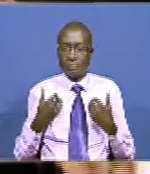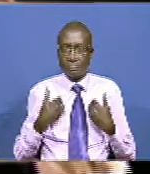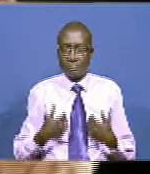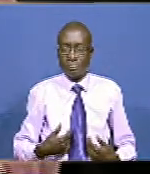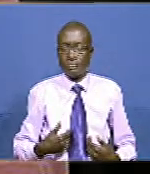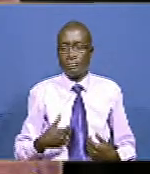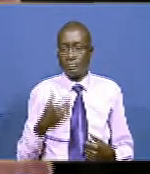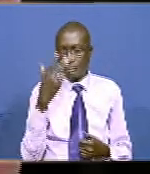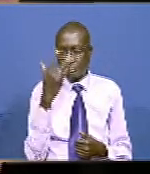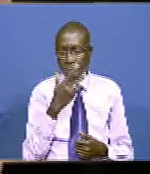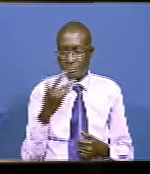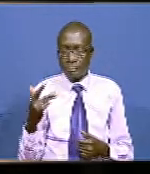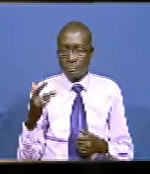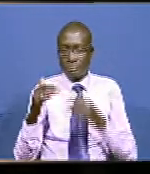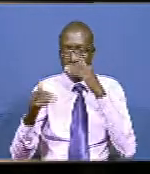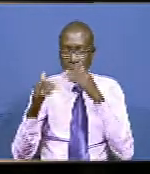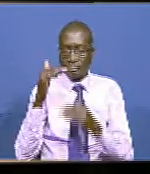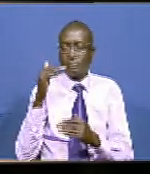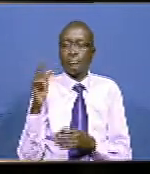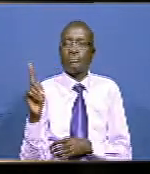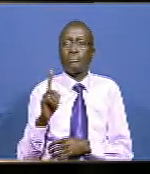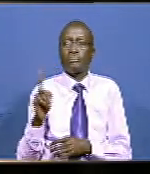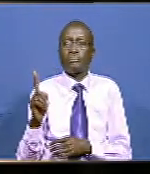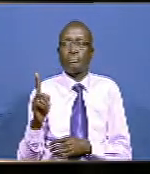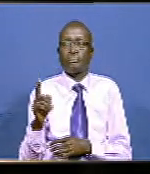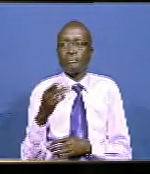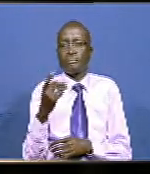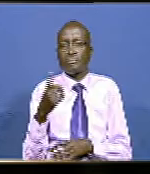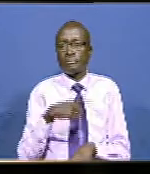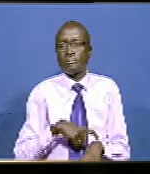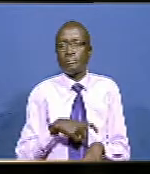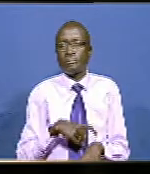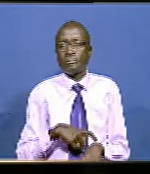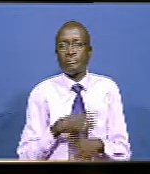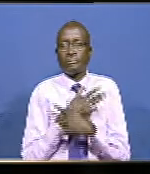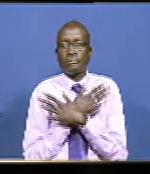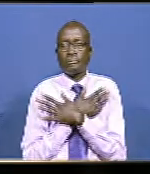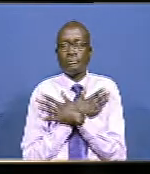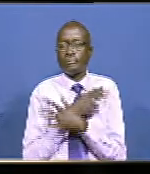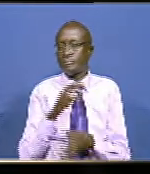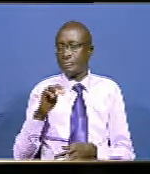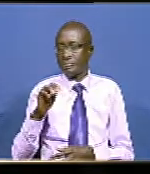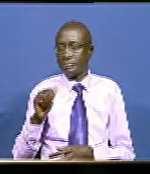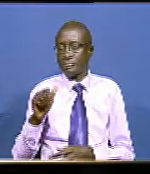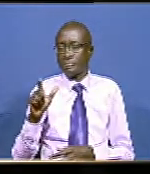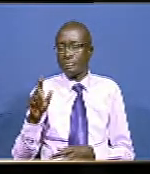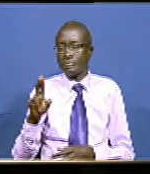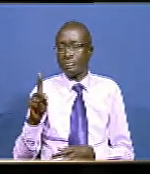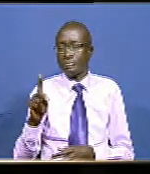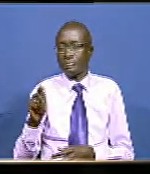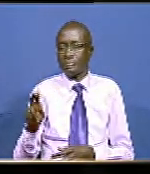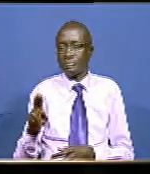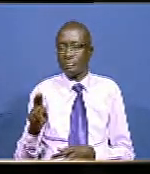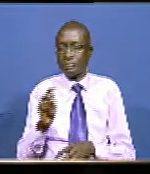Catholic Students Community of the University of Nairobi. Yeah. So that was the time I have a friend called Maluku. Maluku is my trainer. He was